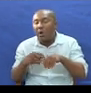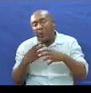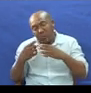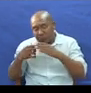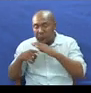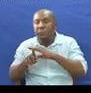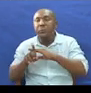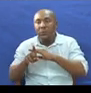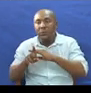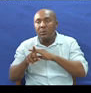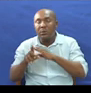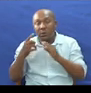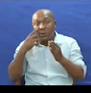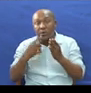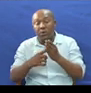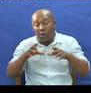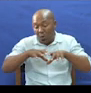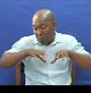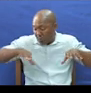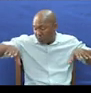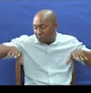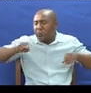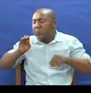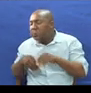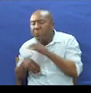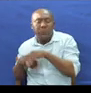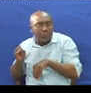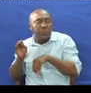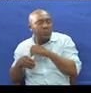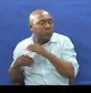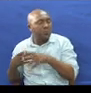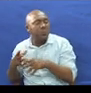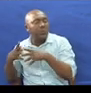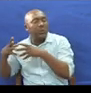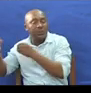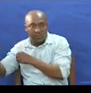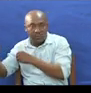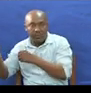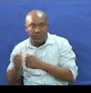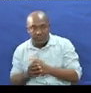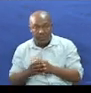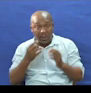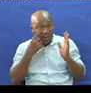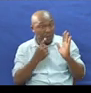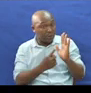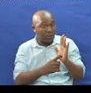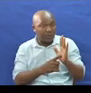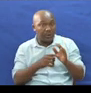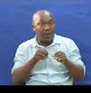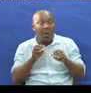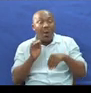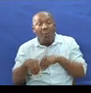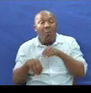arrow. Show walking past the tunnel. It shows walking